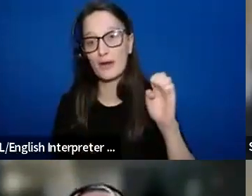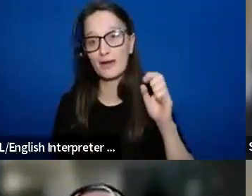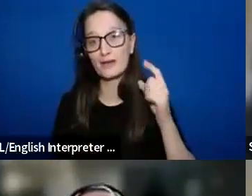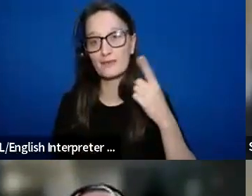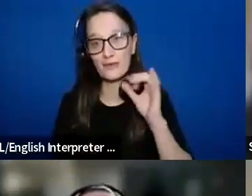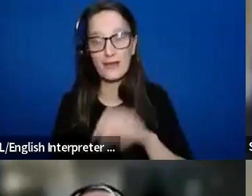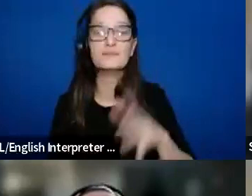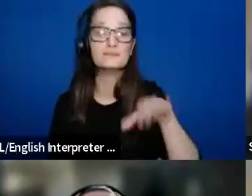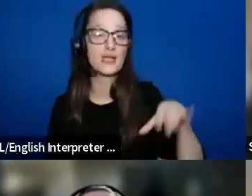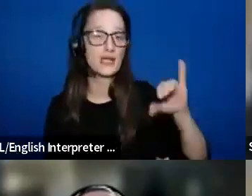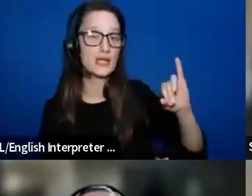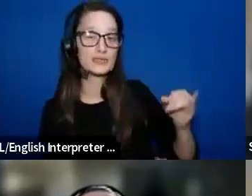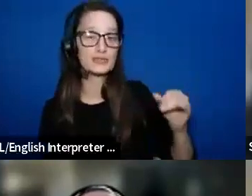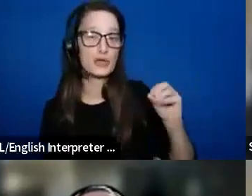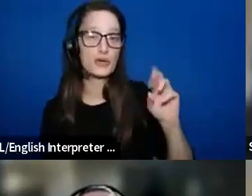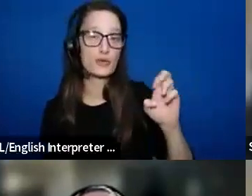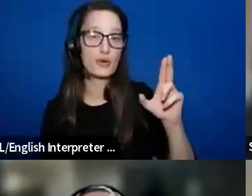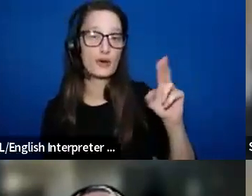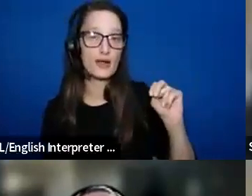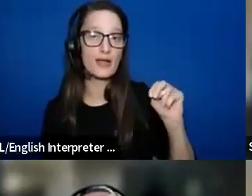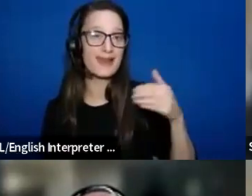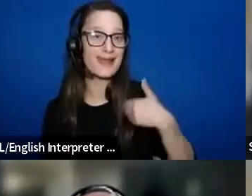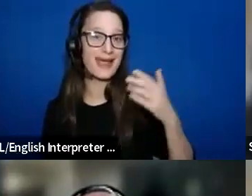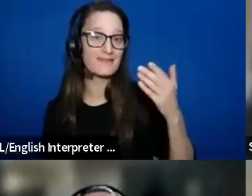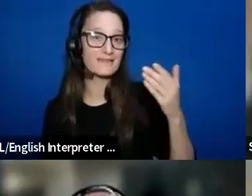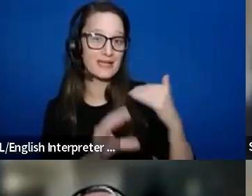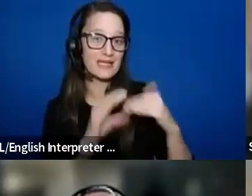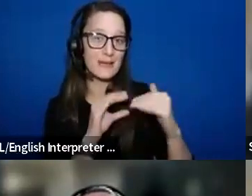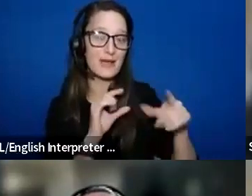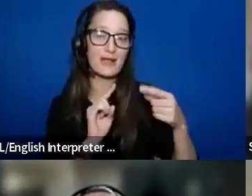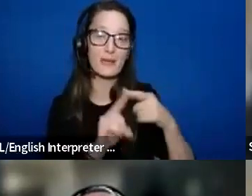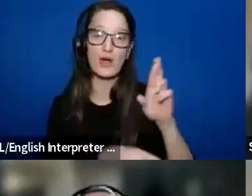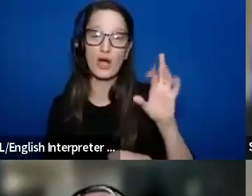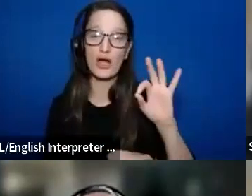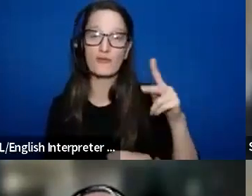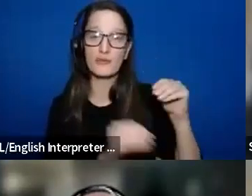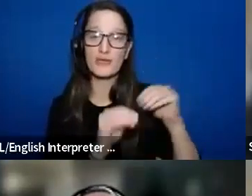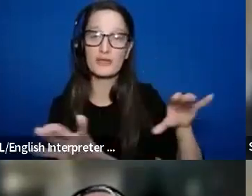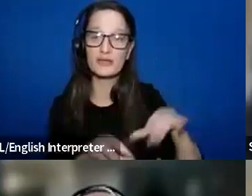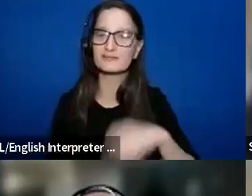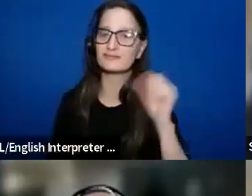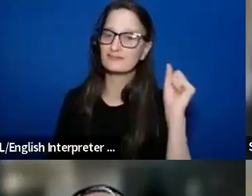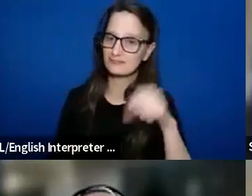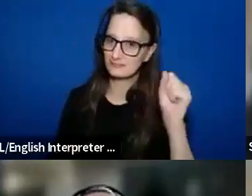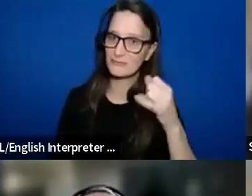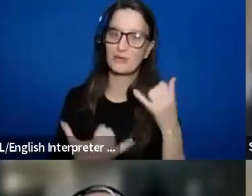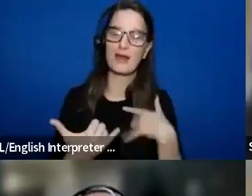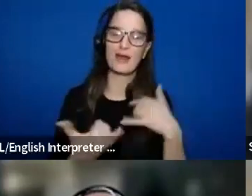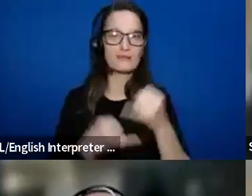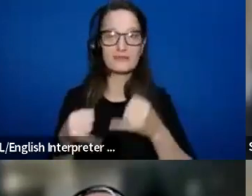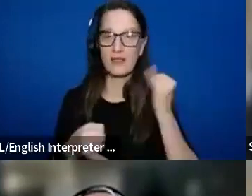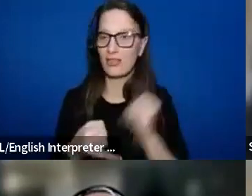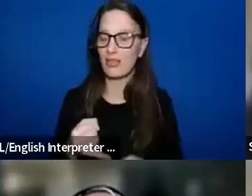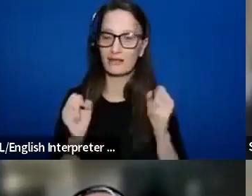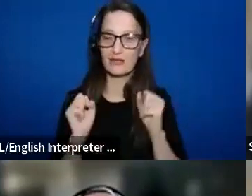Jordan, we have an email that just went out about the new re-release of our RFP. We do. This is the last opportunity that we